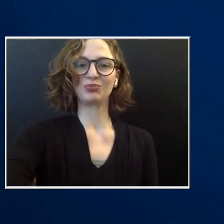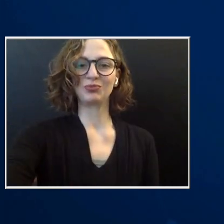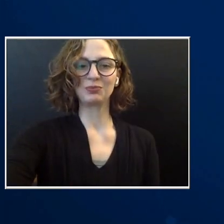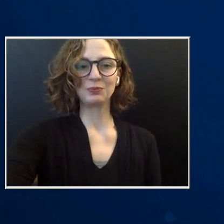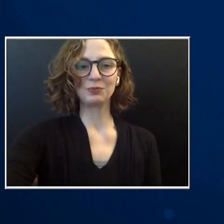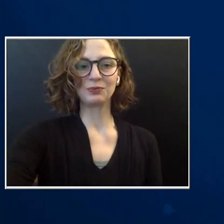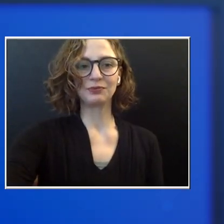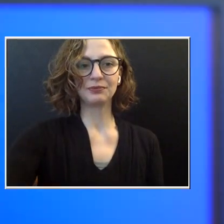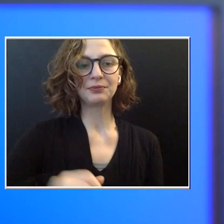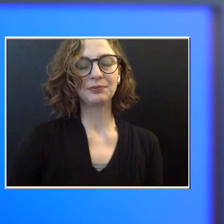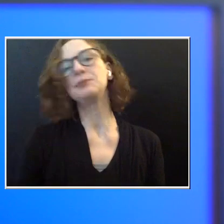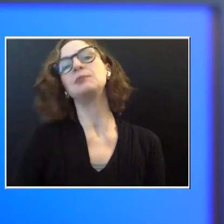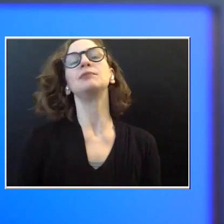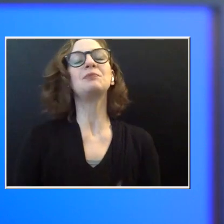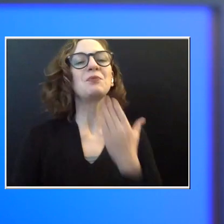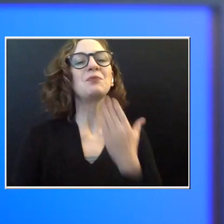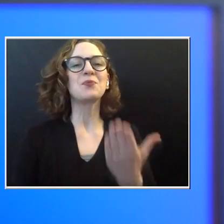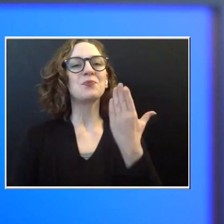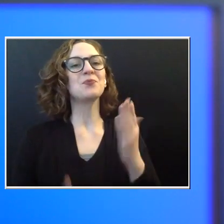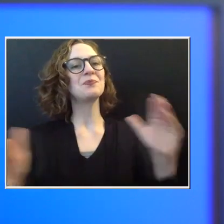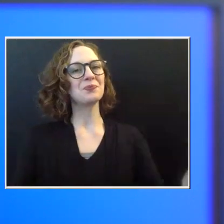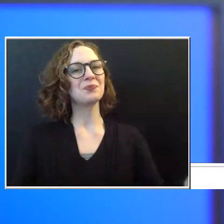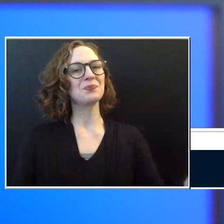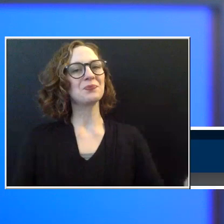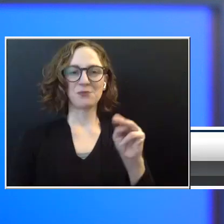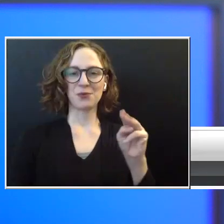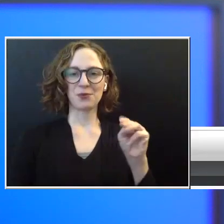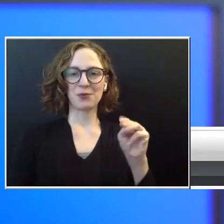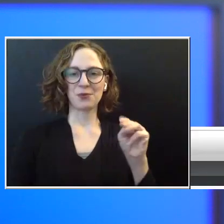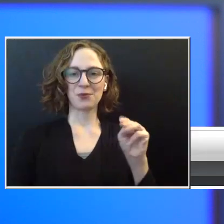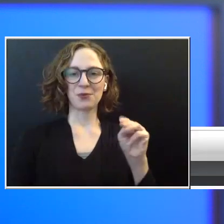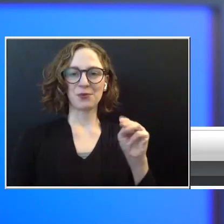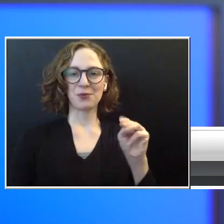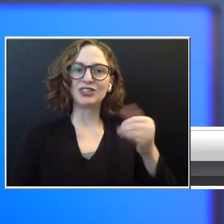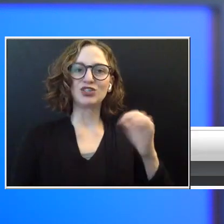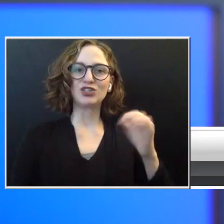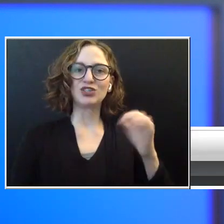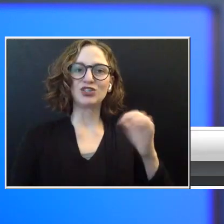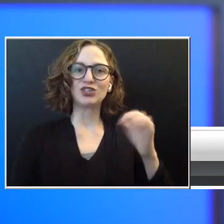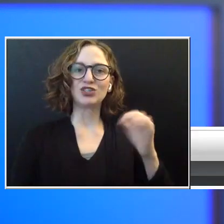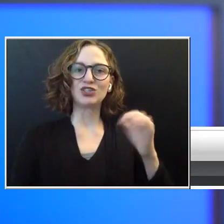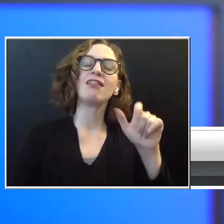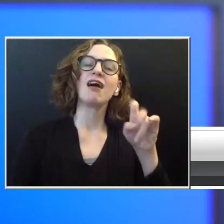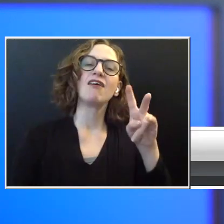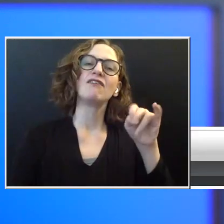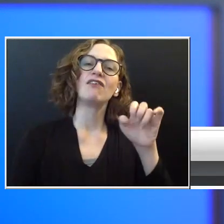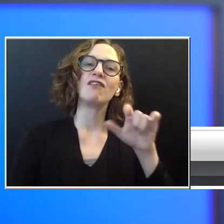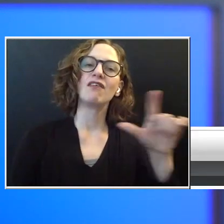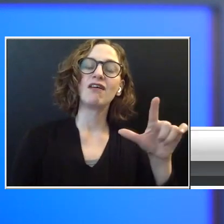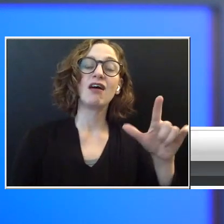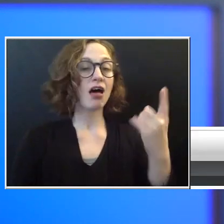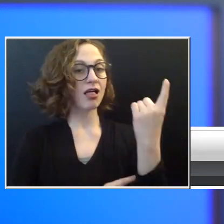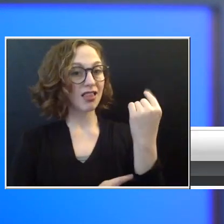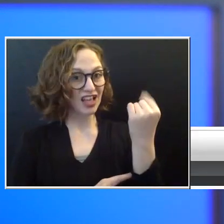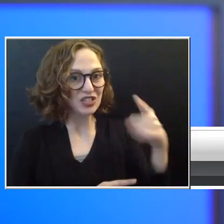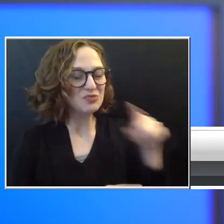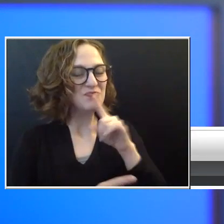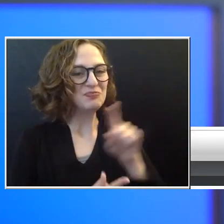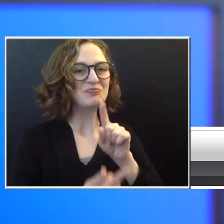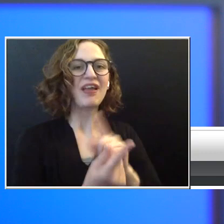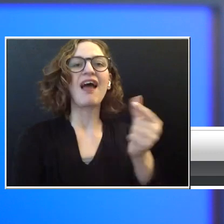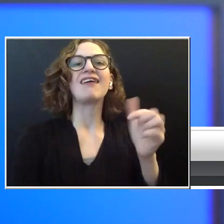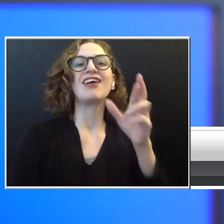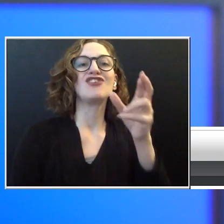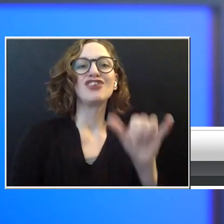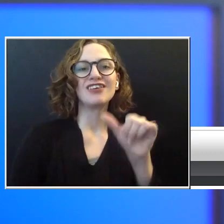Good morning and welcome to the Morning Medical Update. I'm Jessica Lovell. Last year, we introduced you to Gary Gray. A rare autoimmune